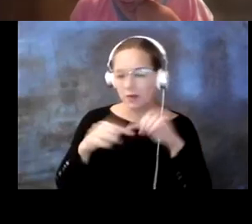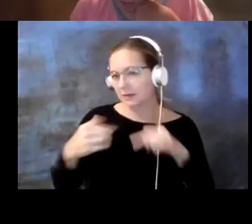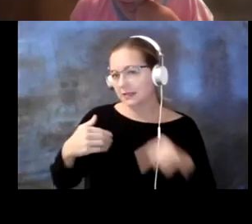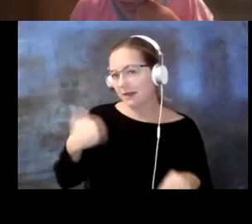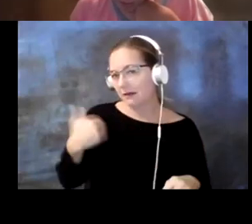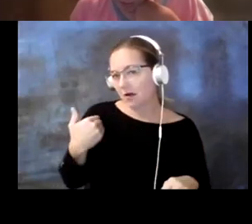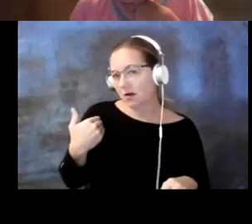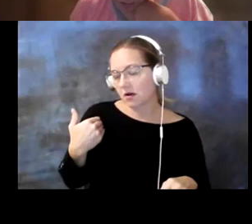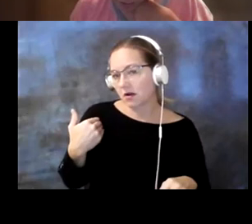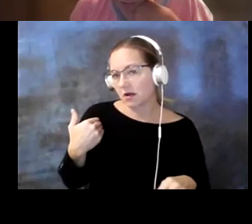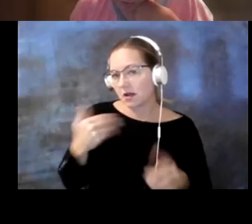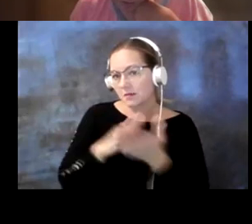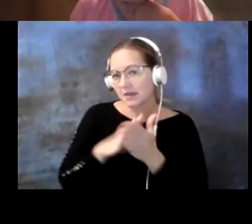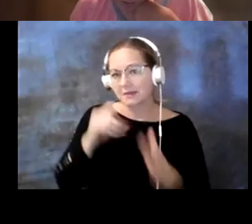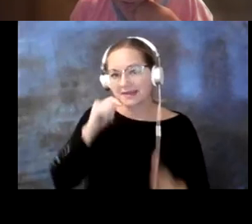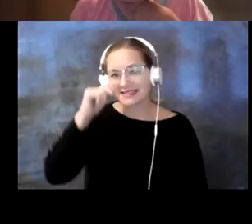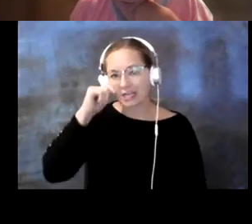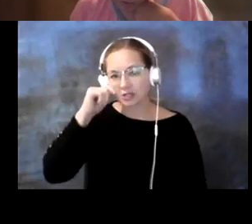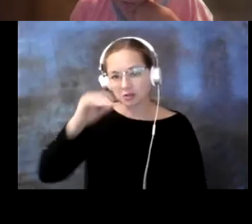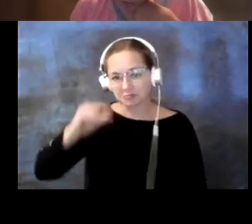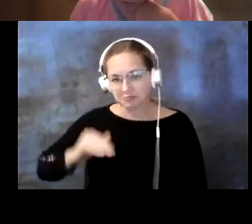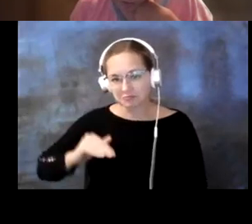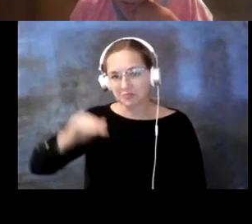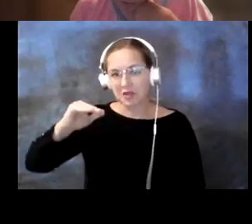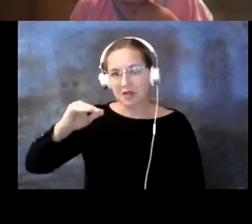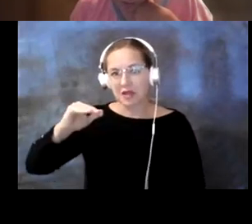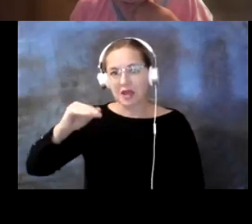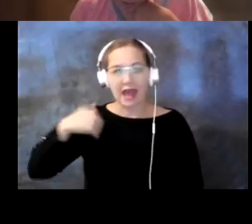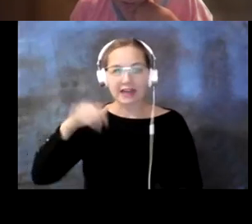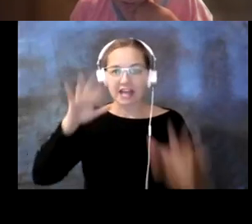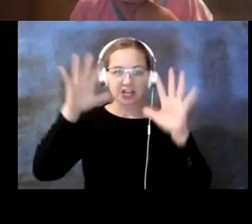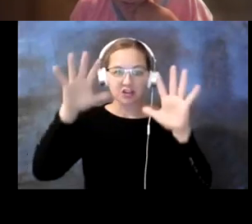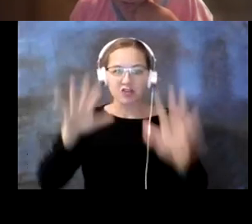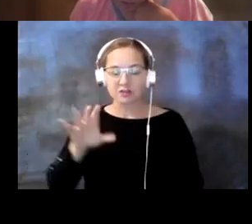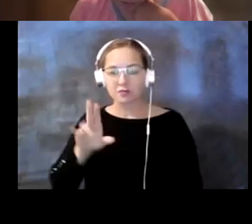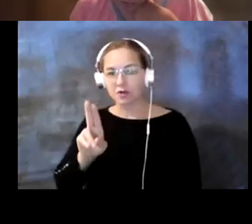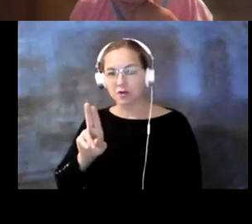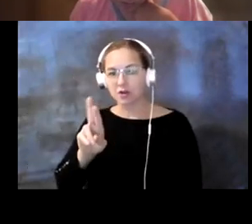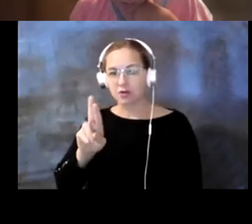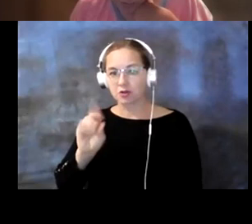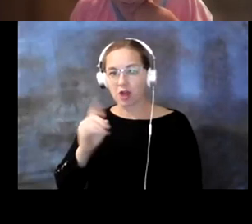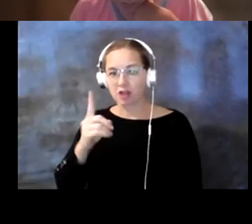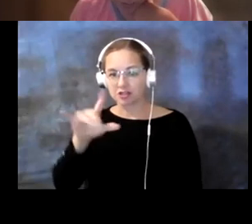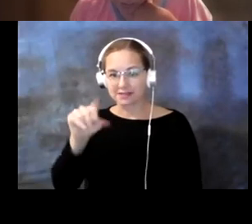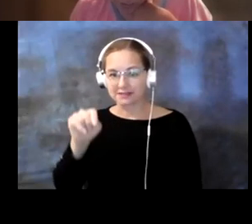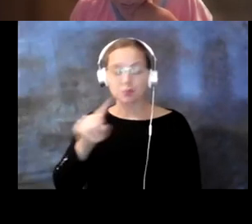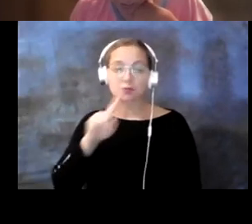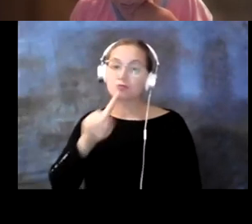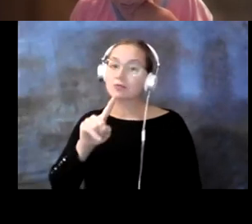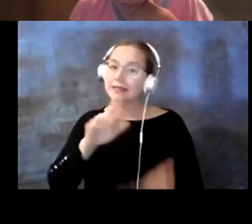and becoming a teenager, I had a really incredible urologist who was very kind and very